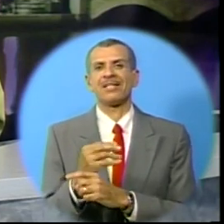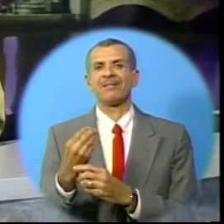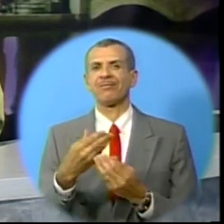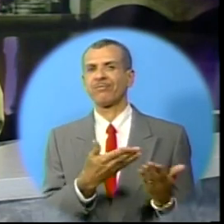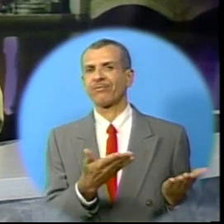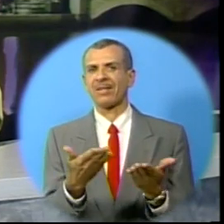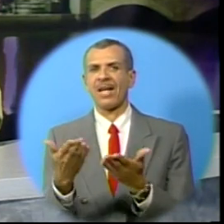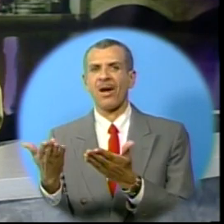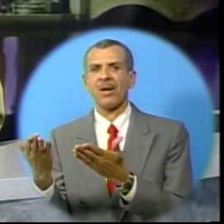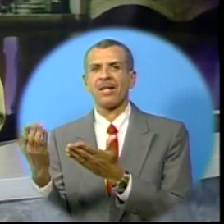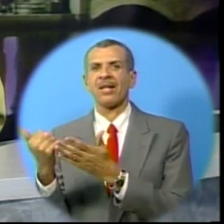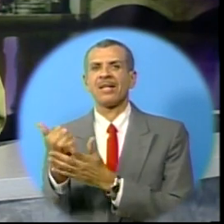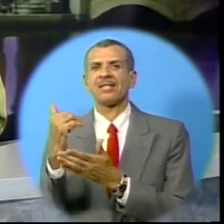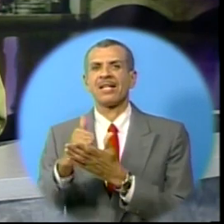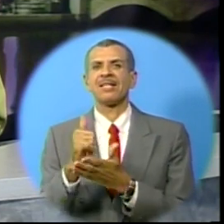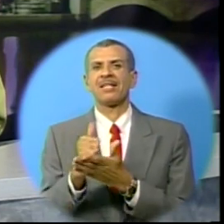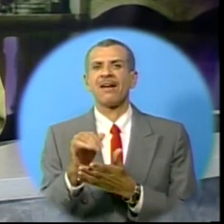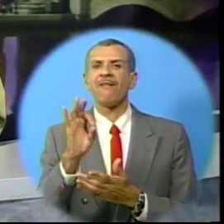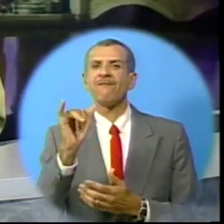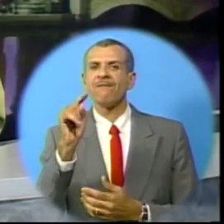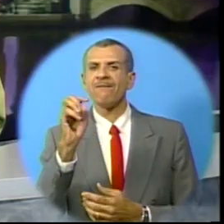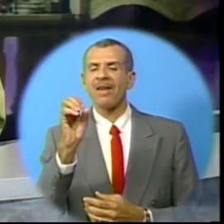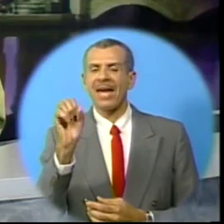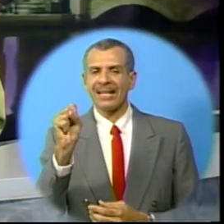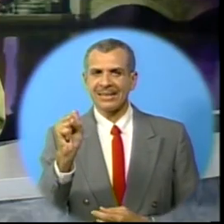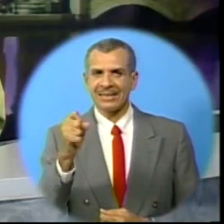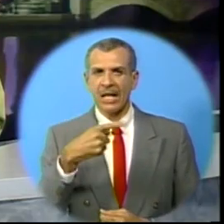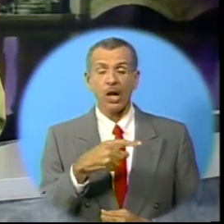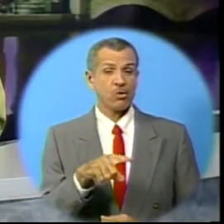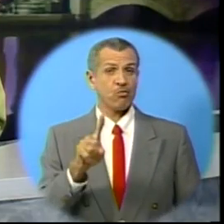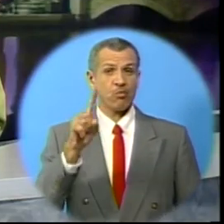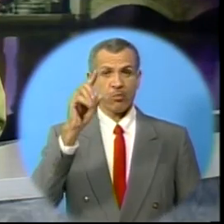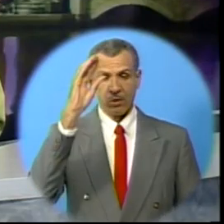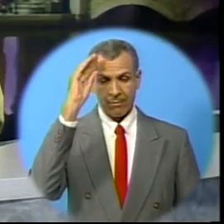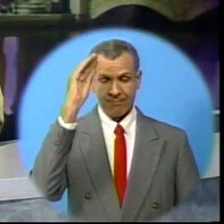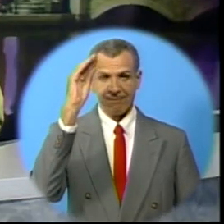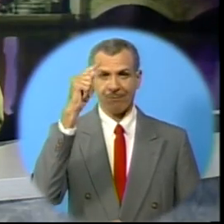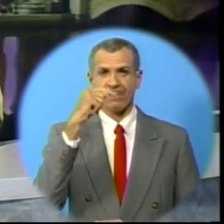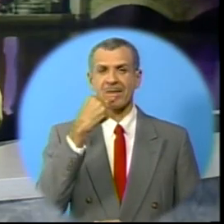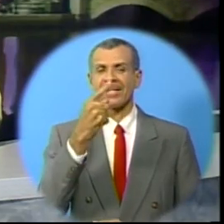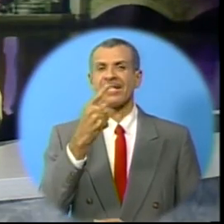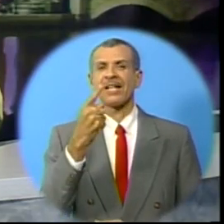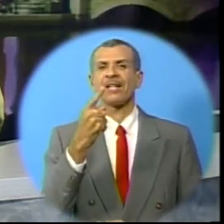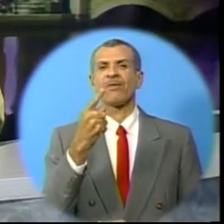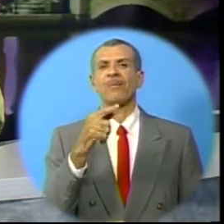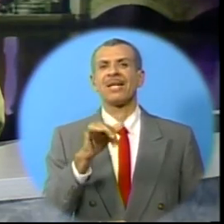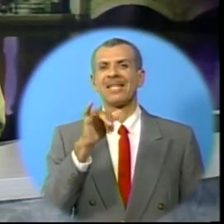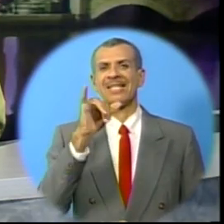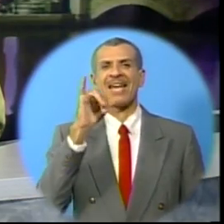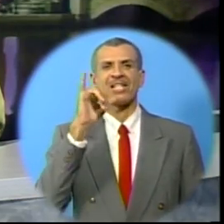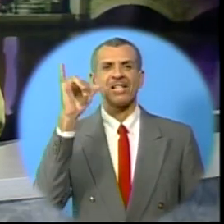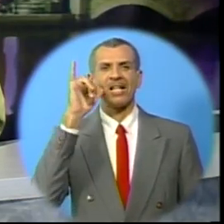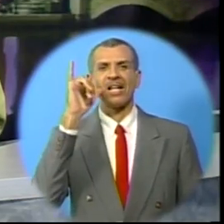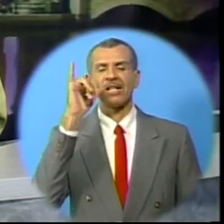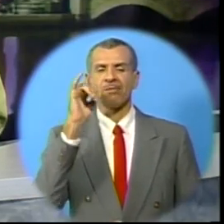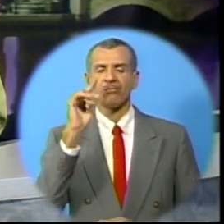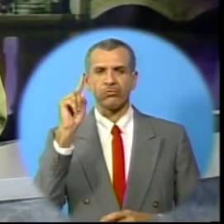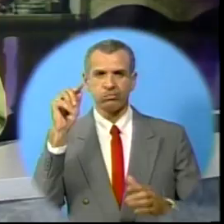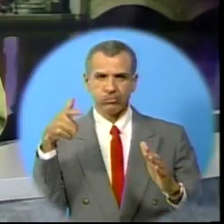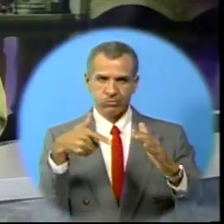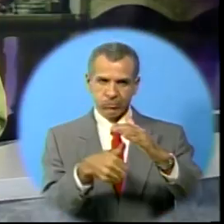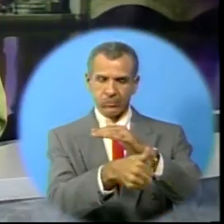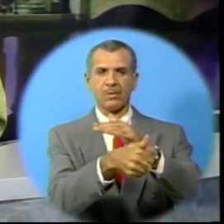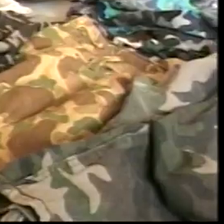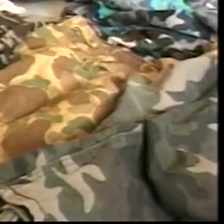into parties and fetes. This is the view of at least one promoter following a raid early yesterday at the popular party stand.